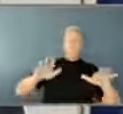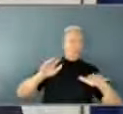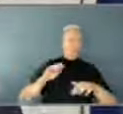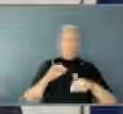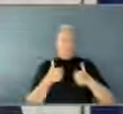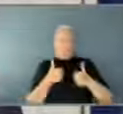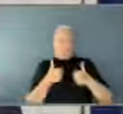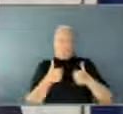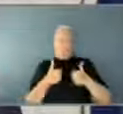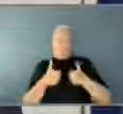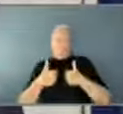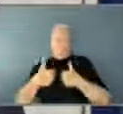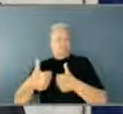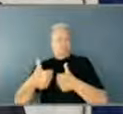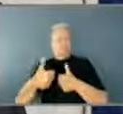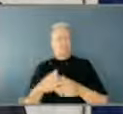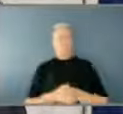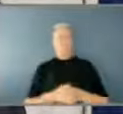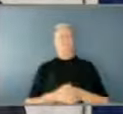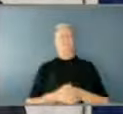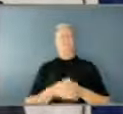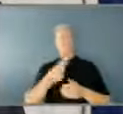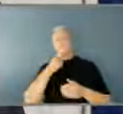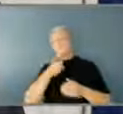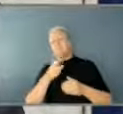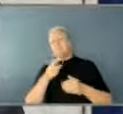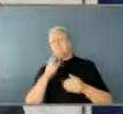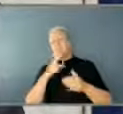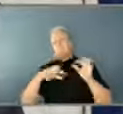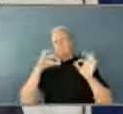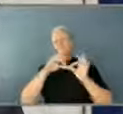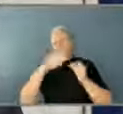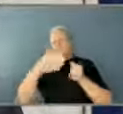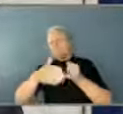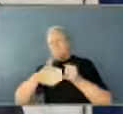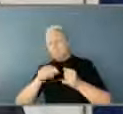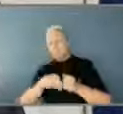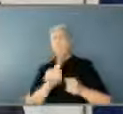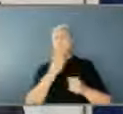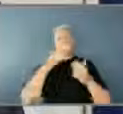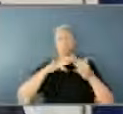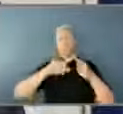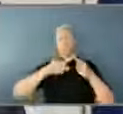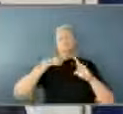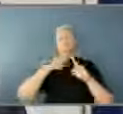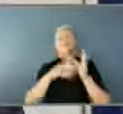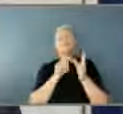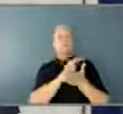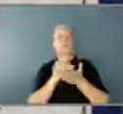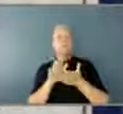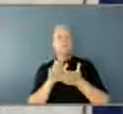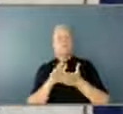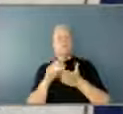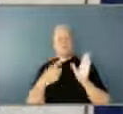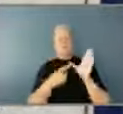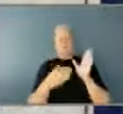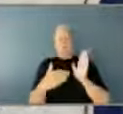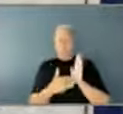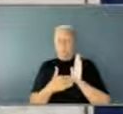the last week of February for Pfizer and the first week of March for AstraZeneca, subject